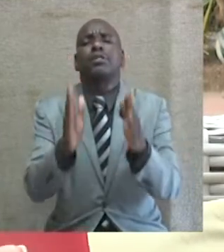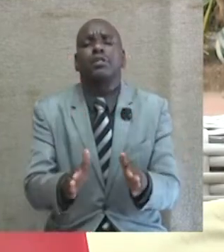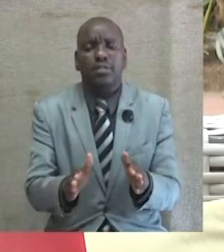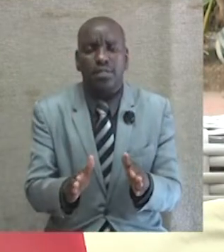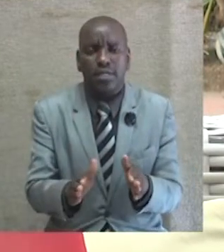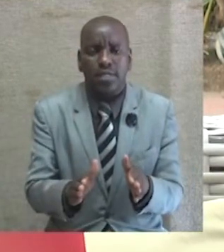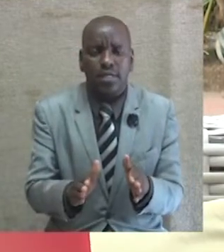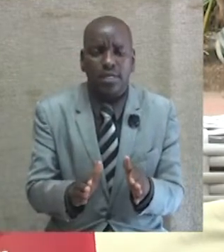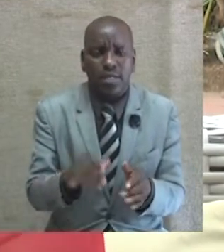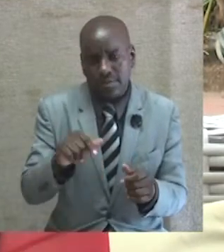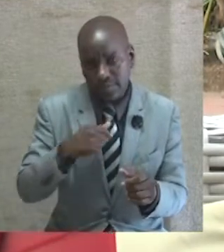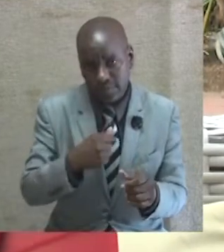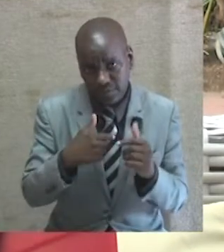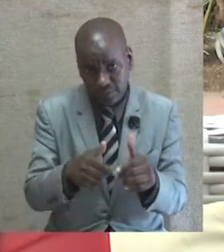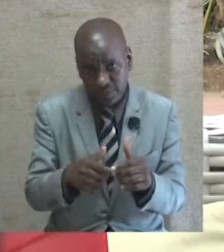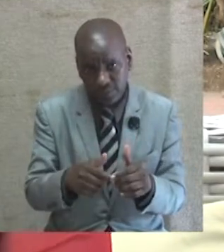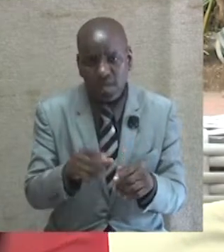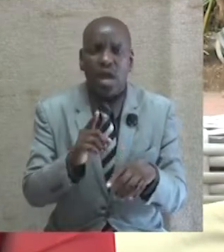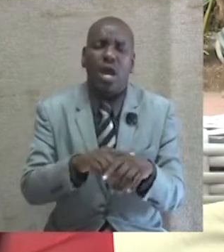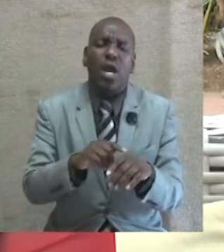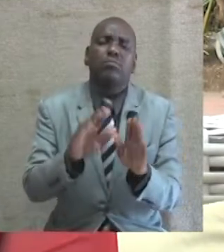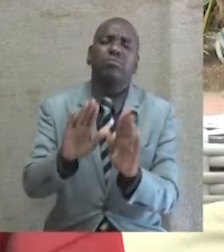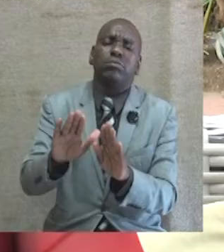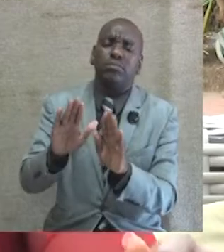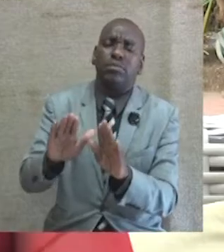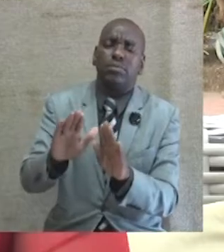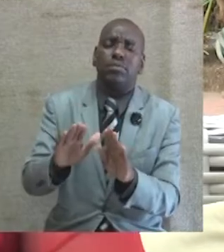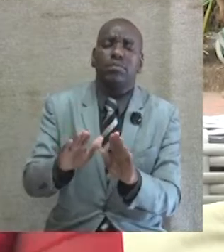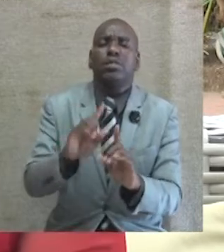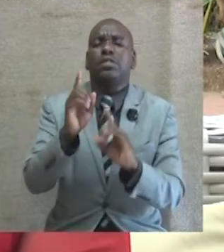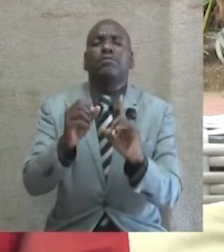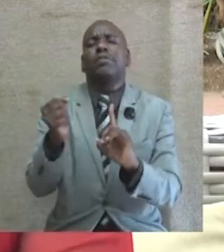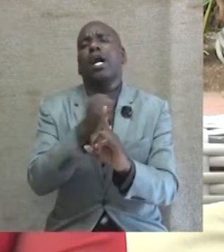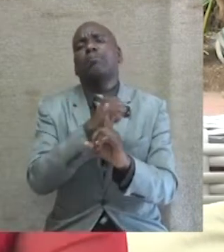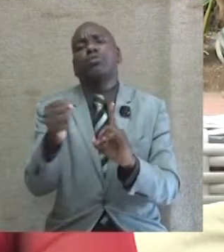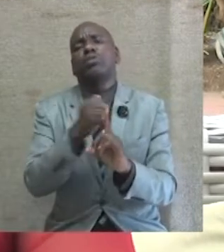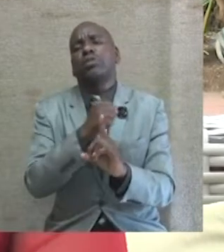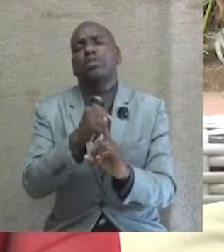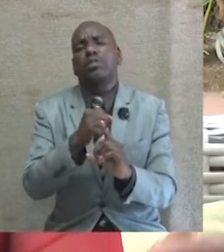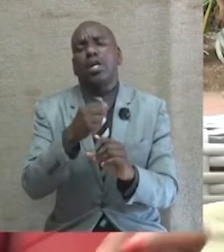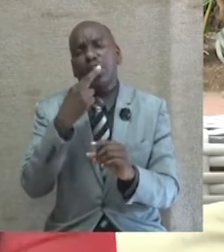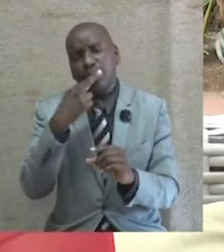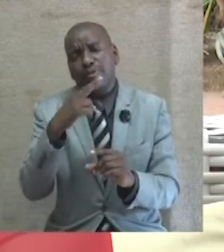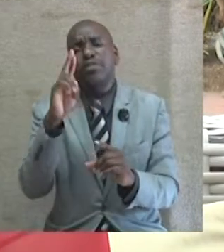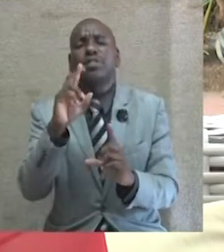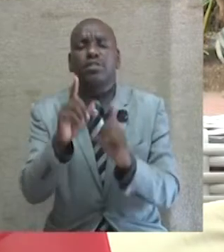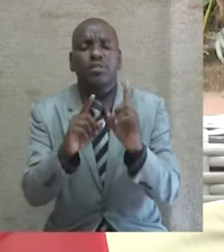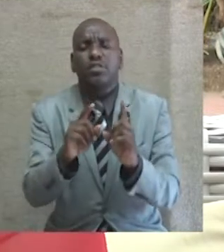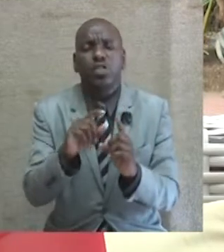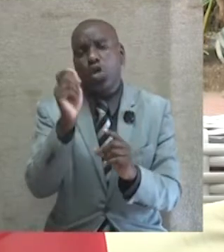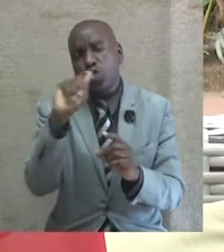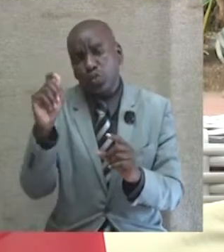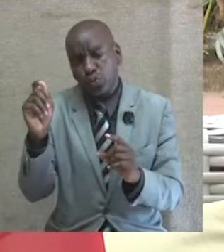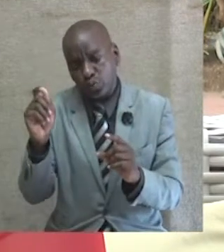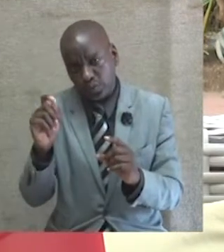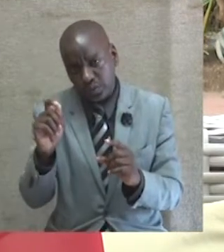teachers indicate that the admin, sometimes they delay processes when abuse cases are reported through school